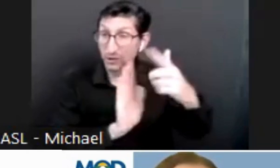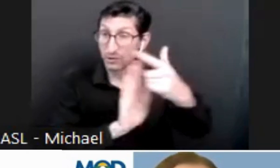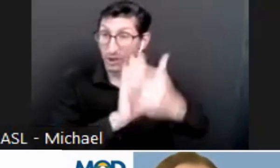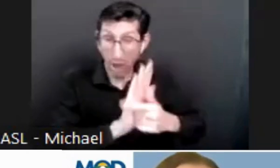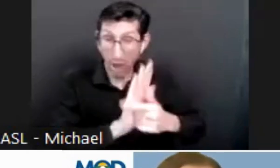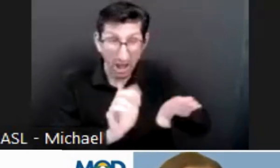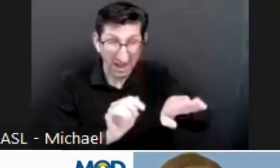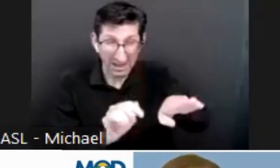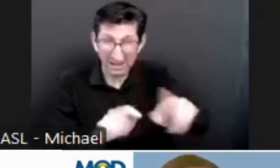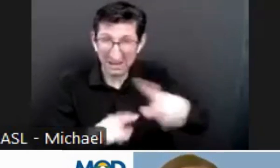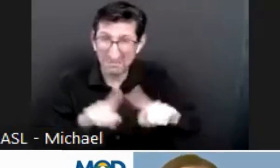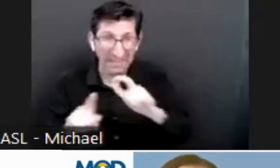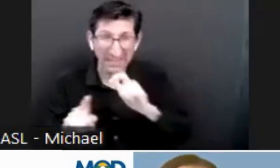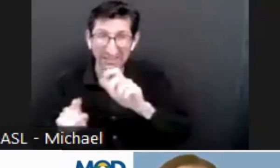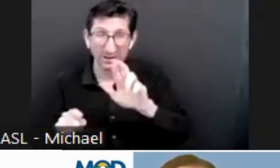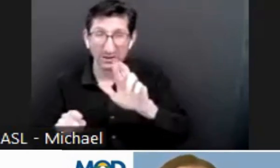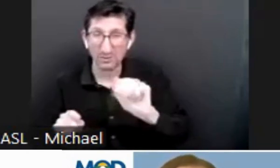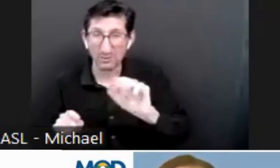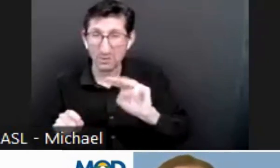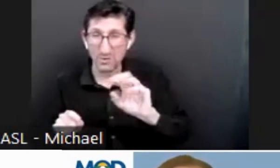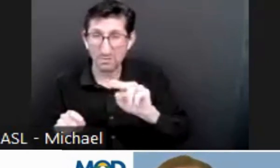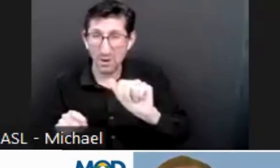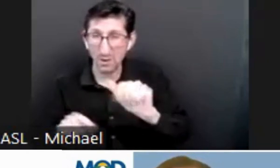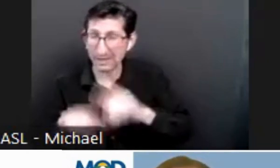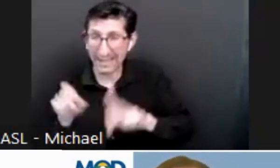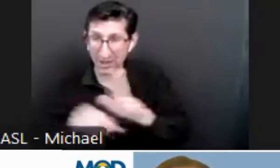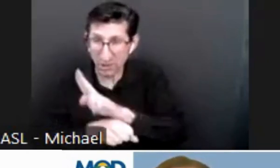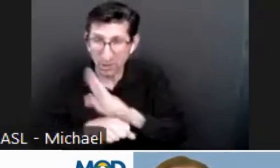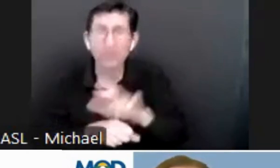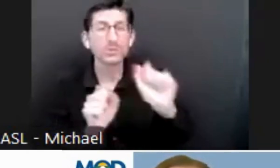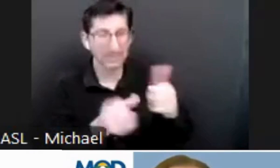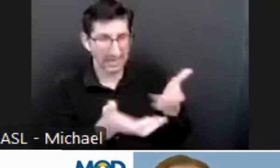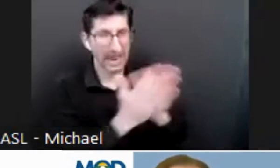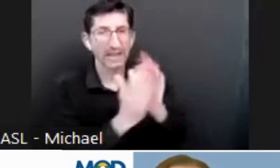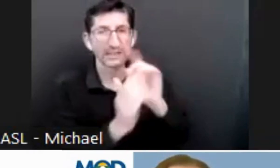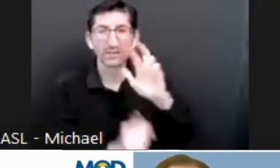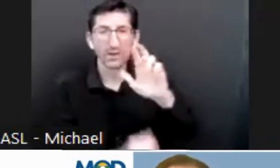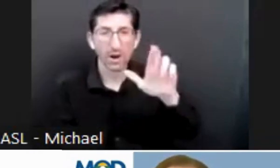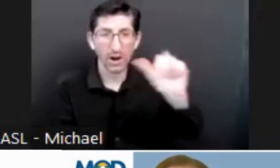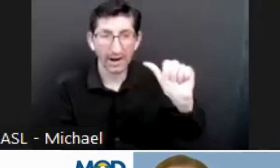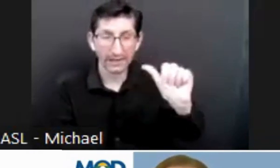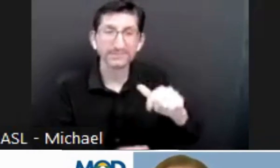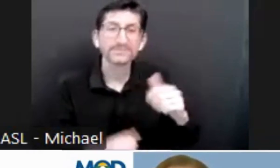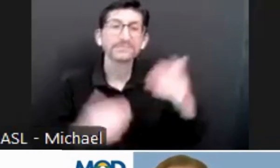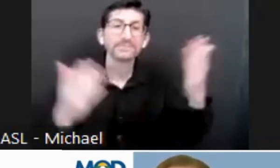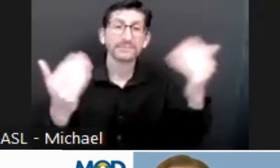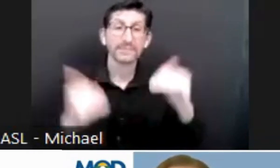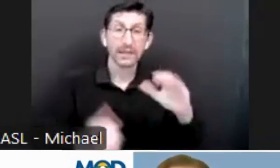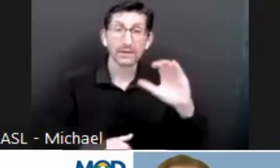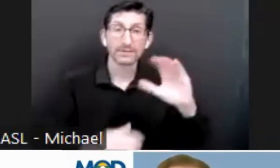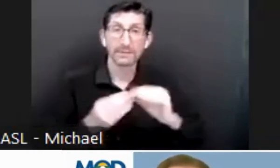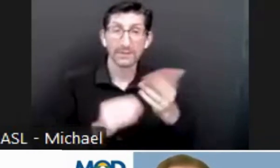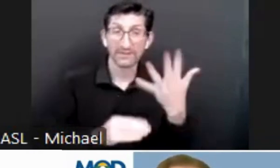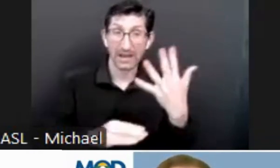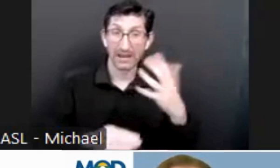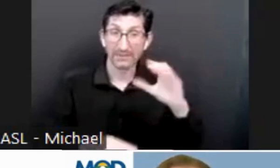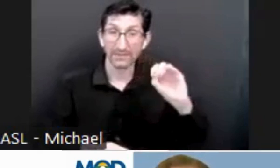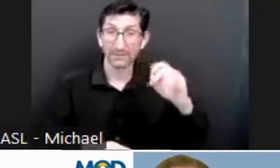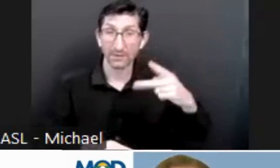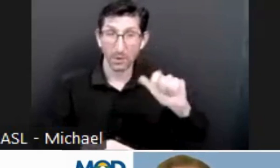modification request. Finally, we have Opal, who's a wheelchair user and needs a roll-in shower.